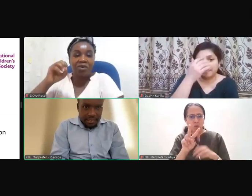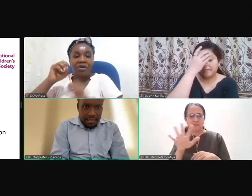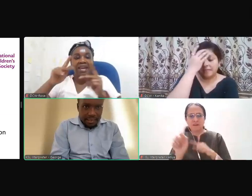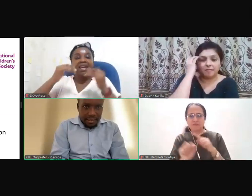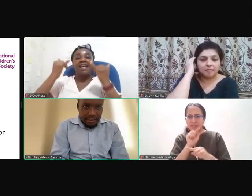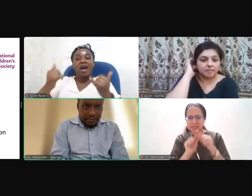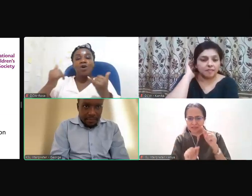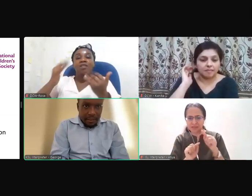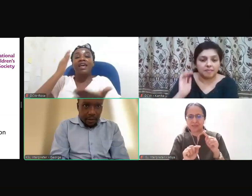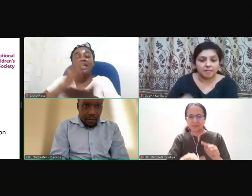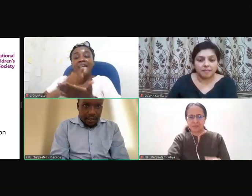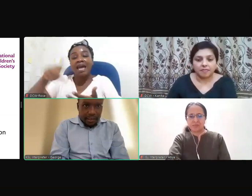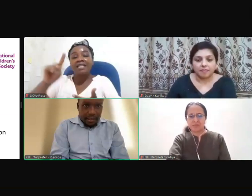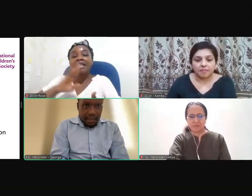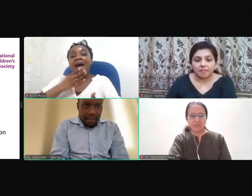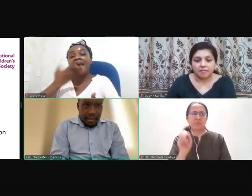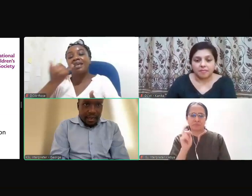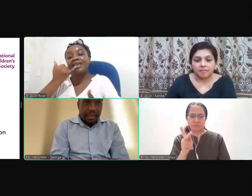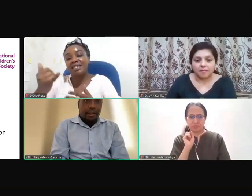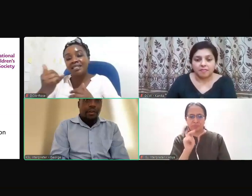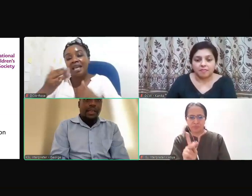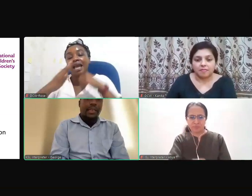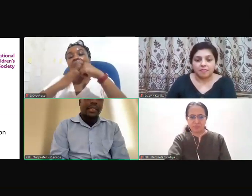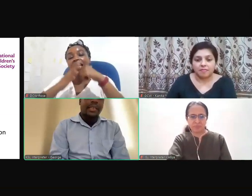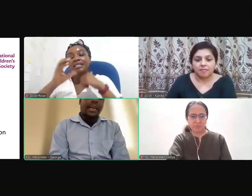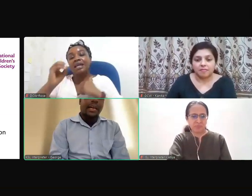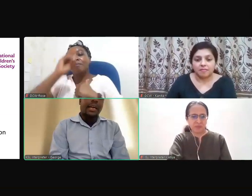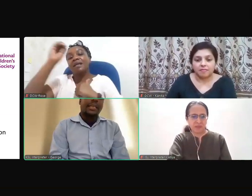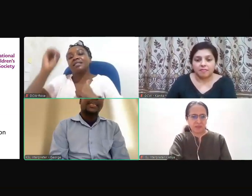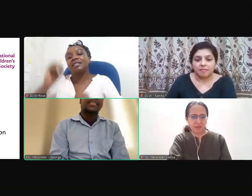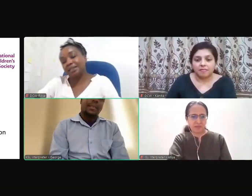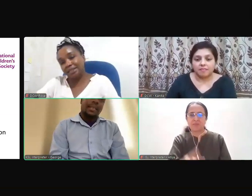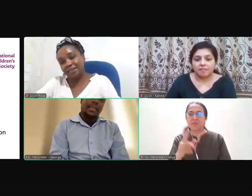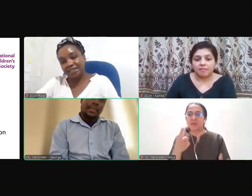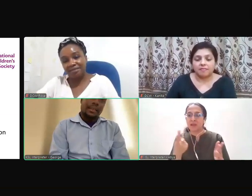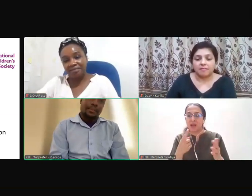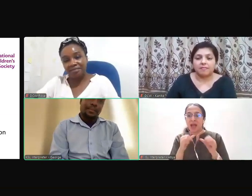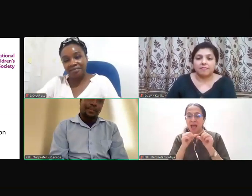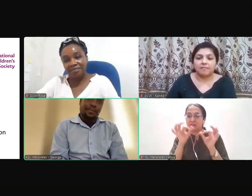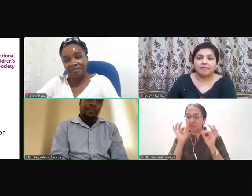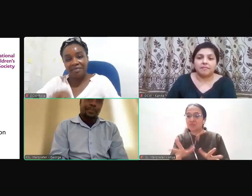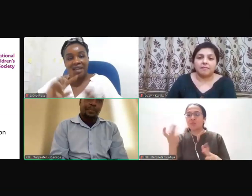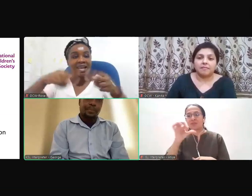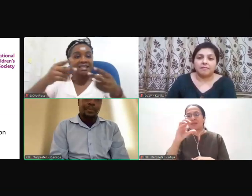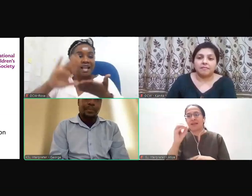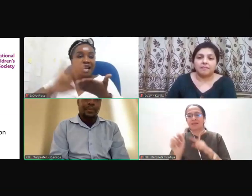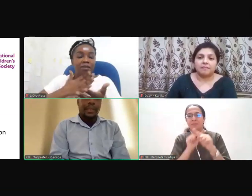25%. Okay, the correct answer is 90%.